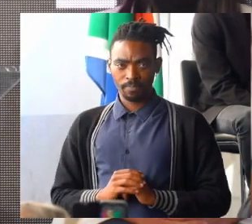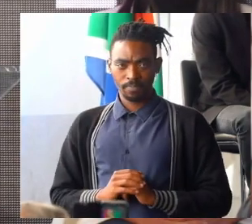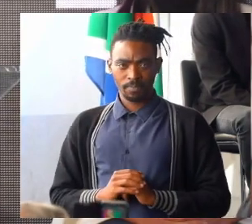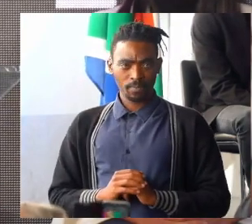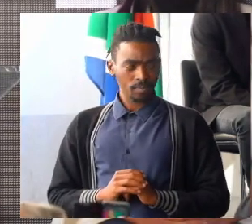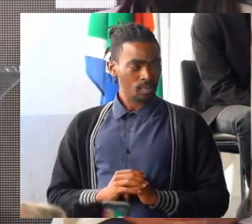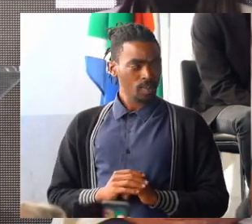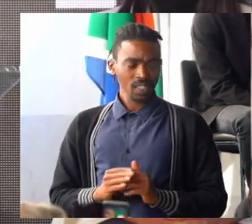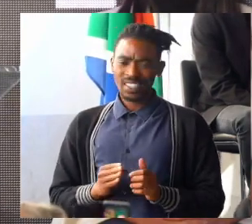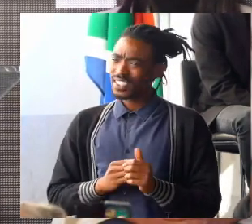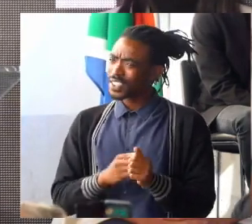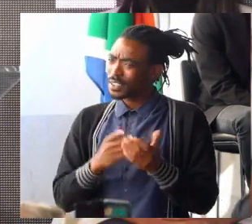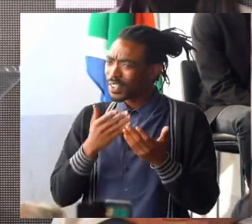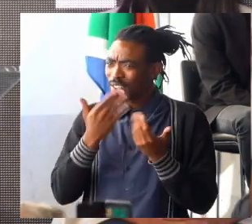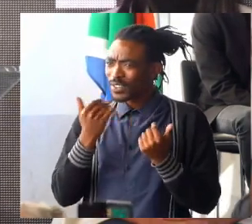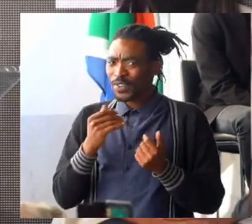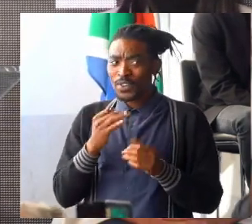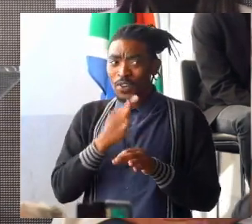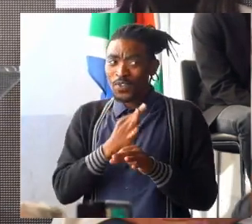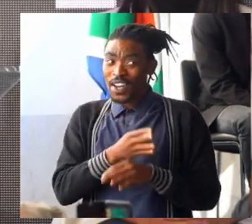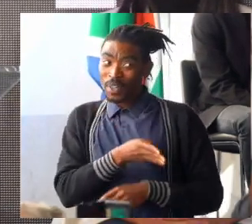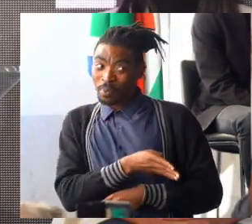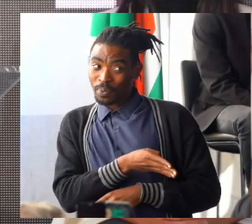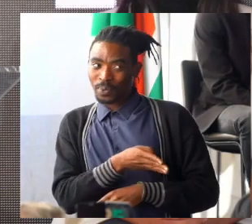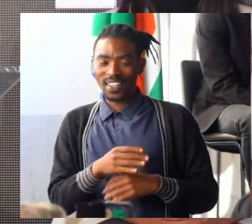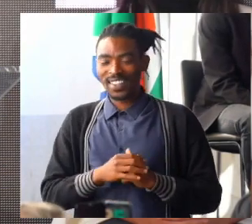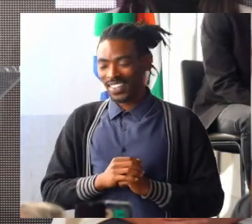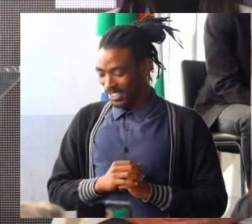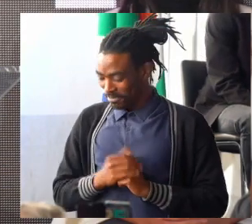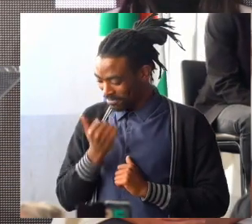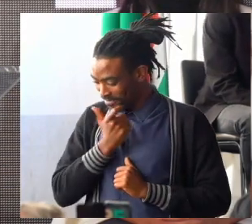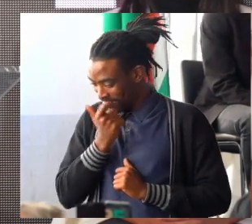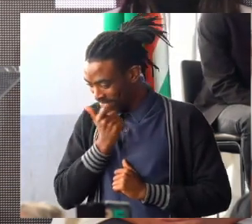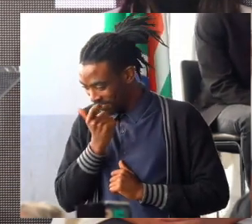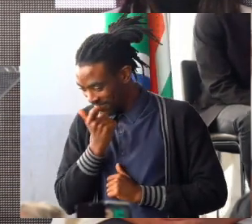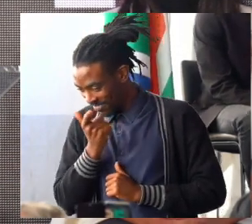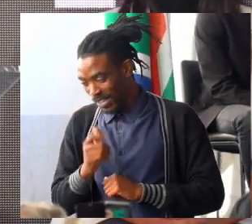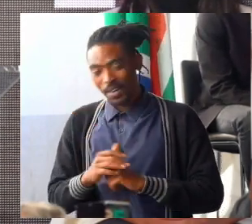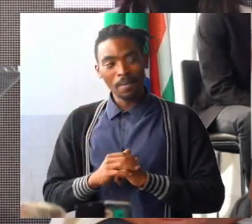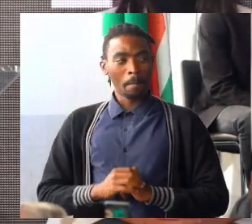Maybe I should say Debuho, your father is here. So